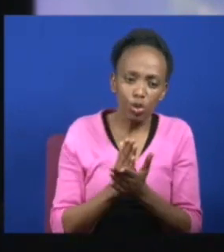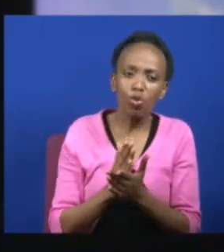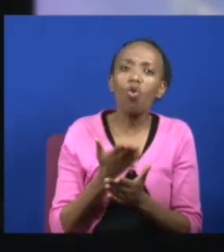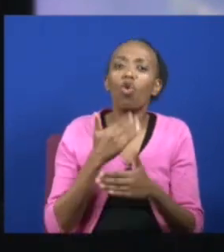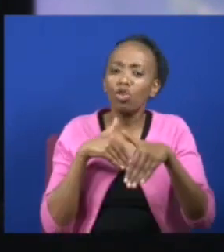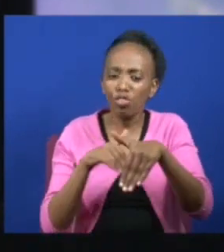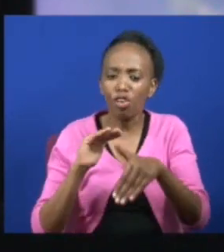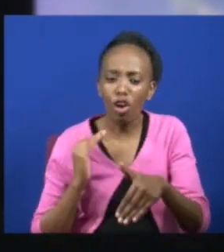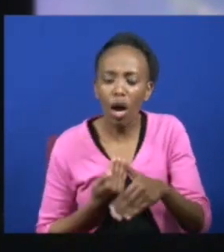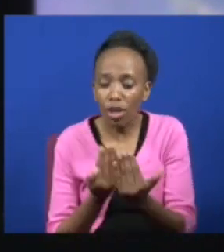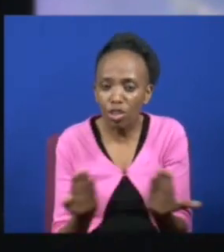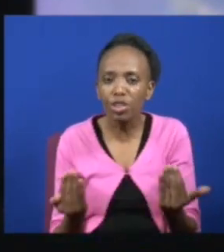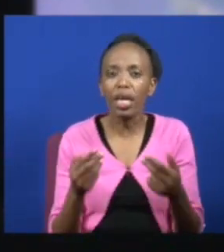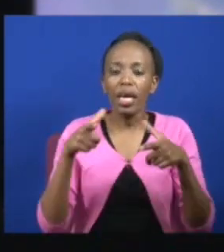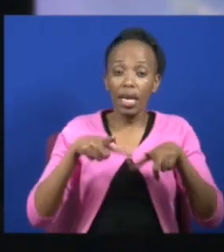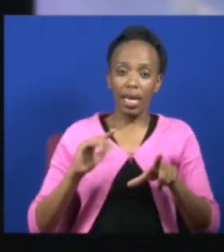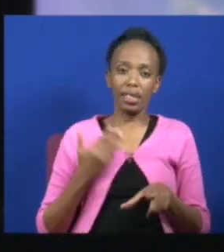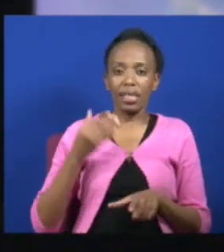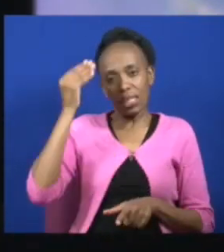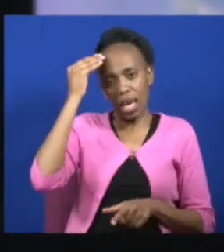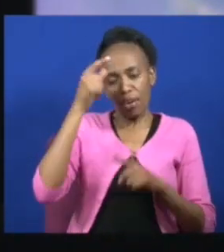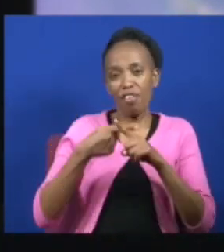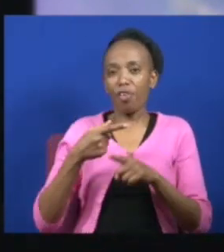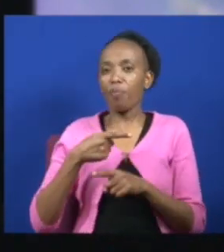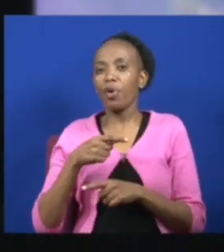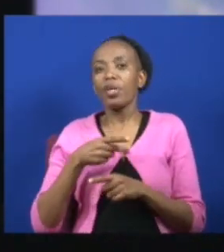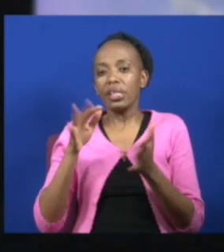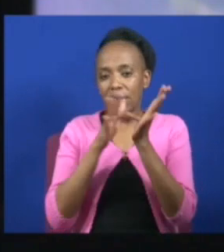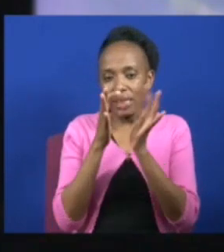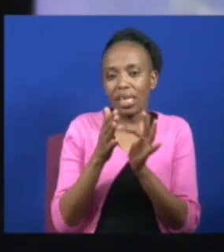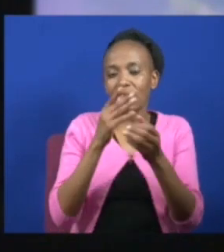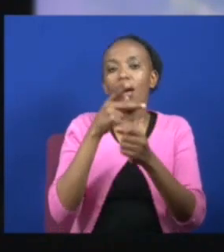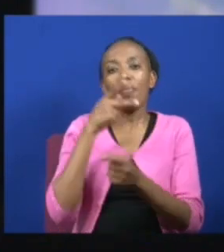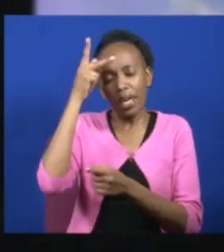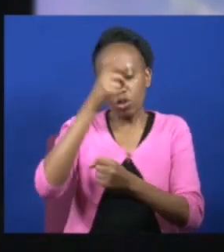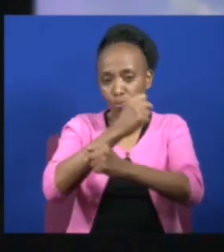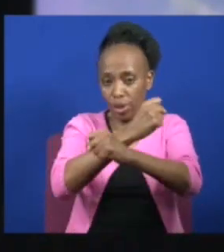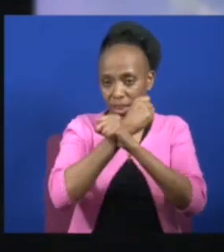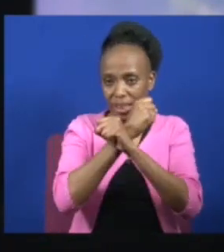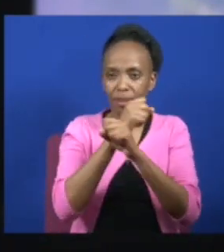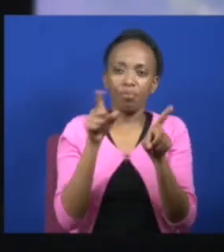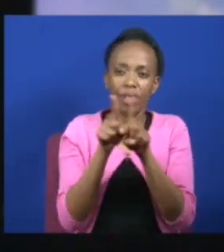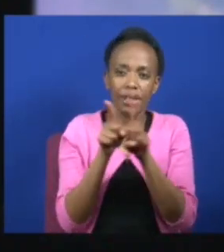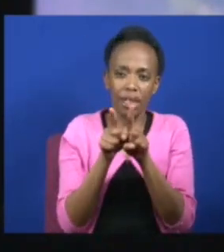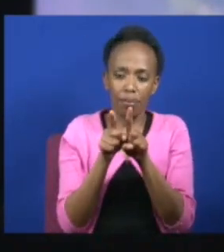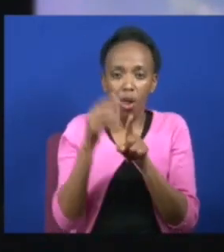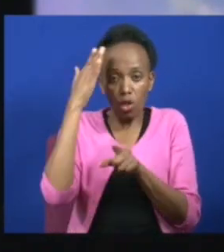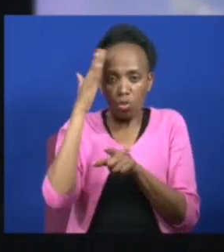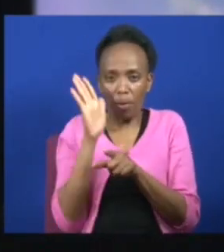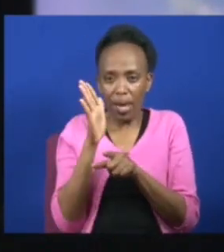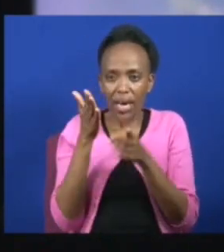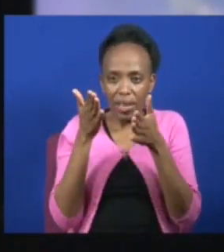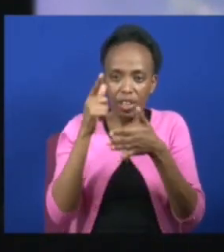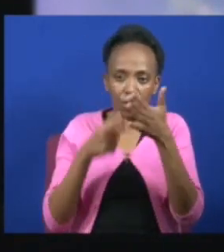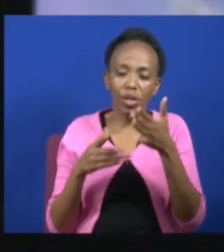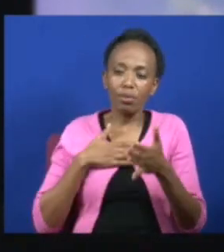our children. Let us learn from Joseph and Mary to protect them and to discern.